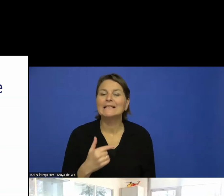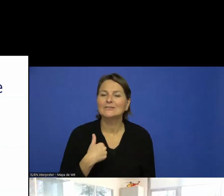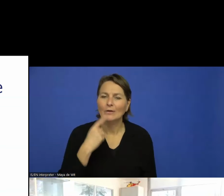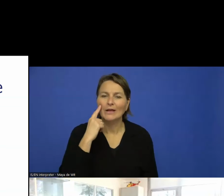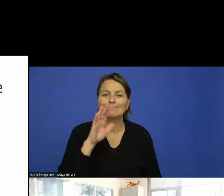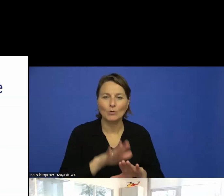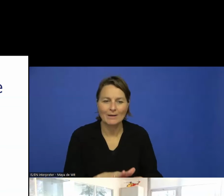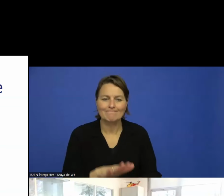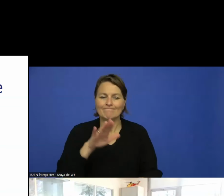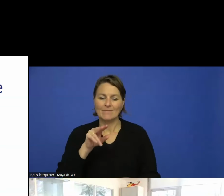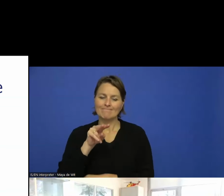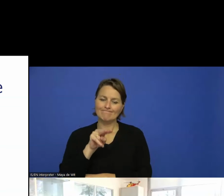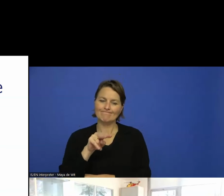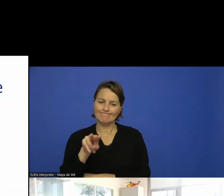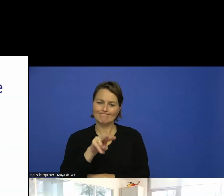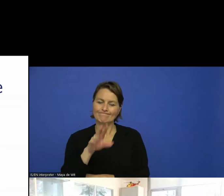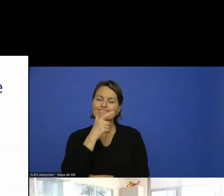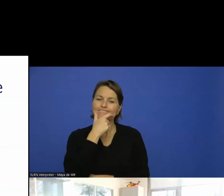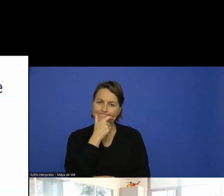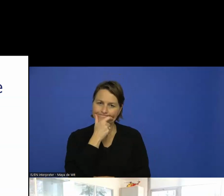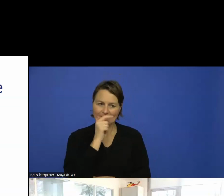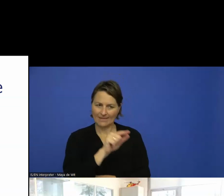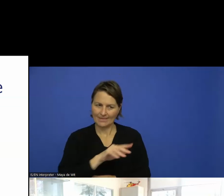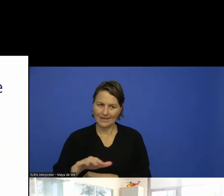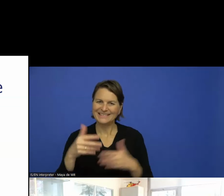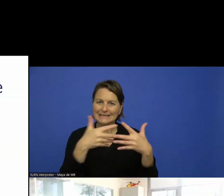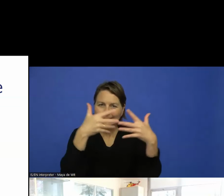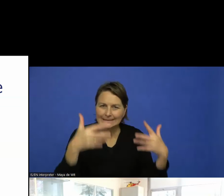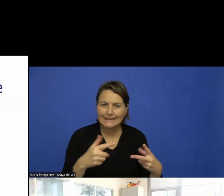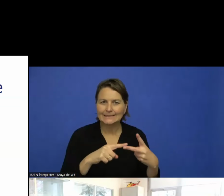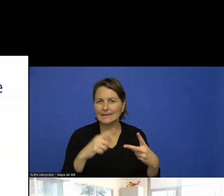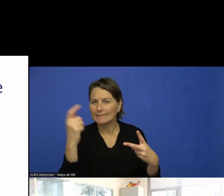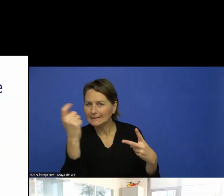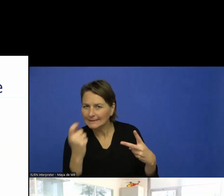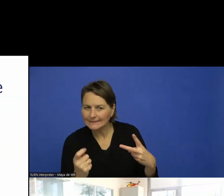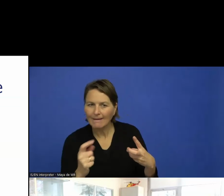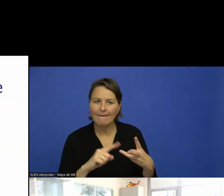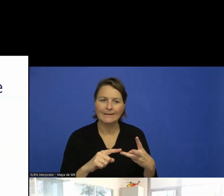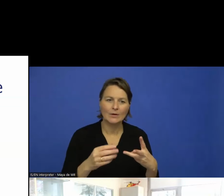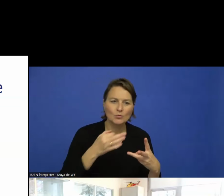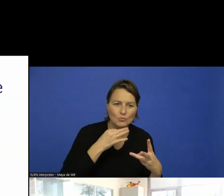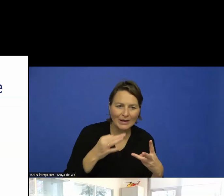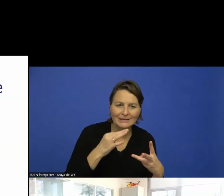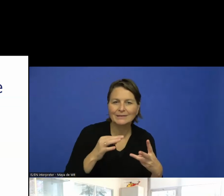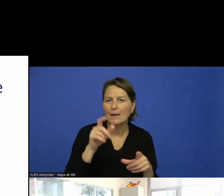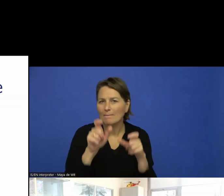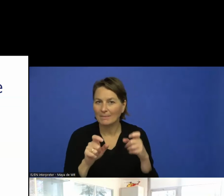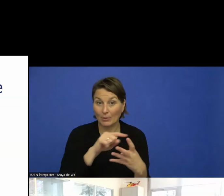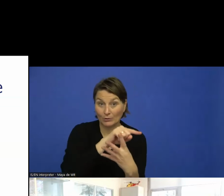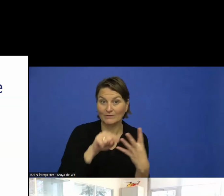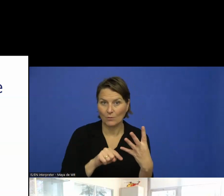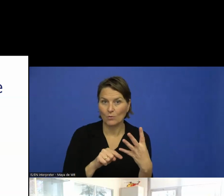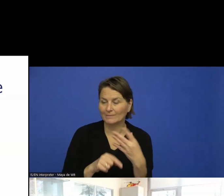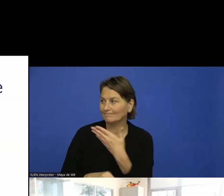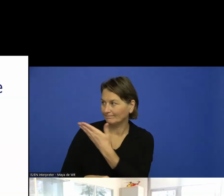and we said, it's about systems, design, risk, and people. And we ran workshops